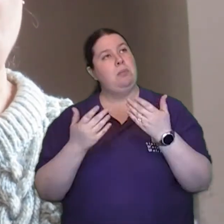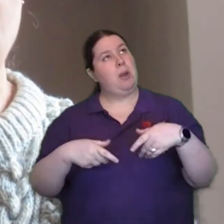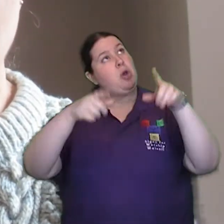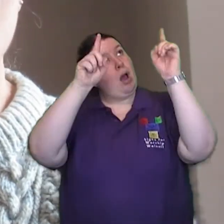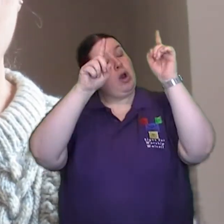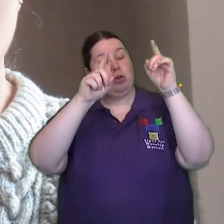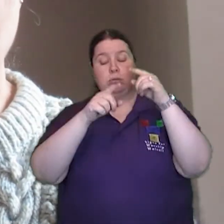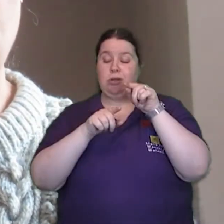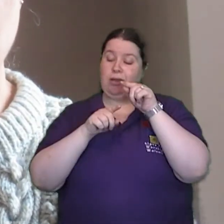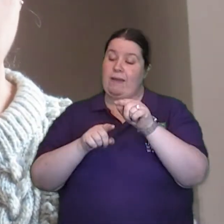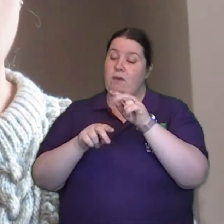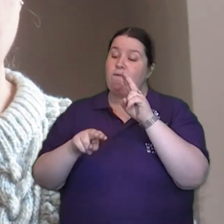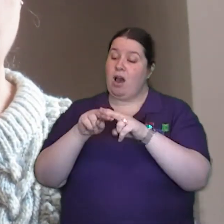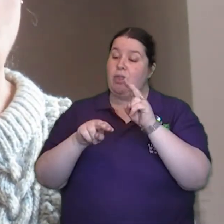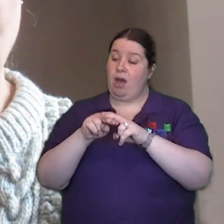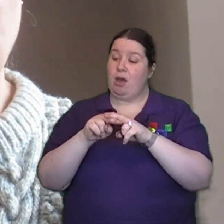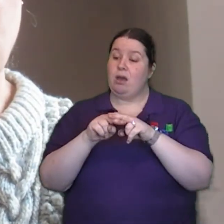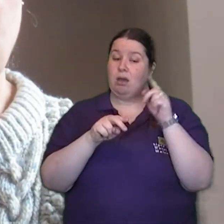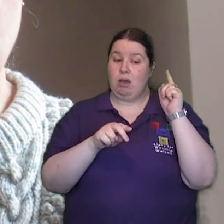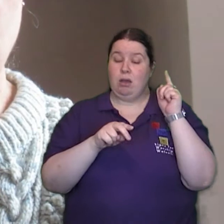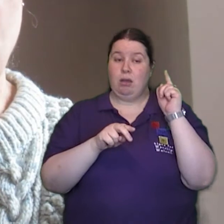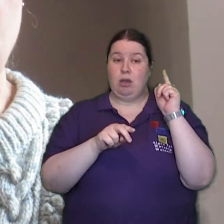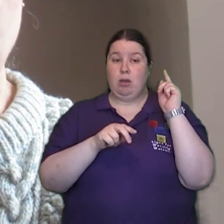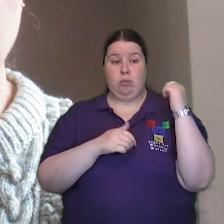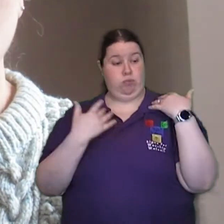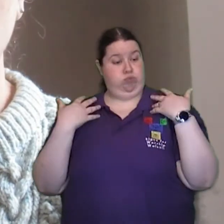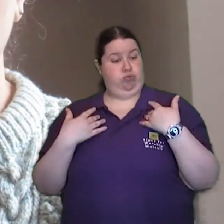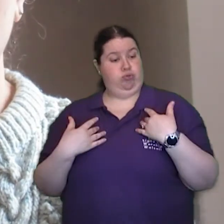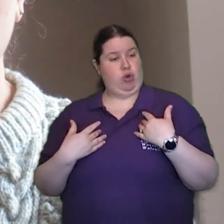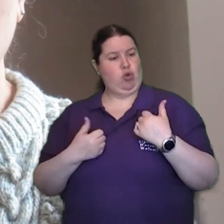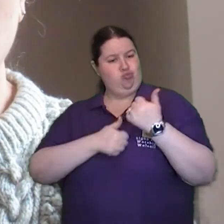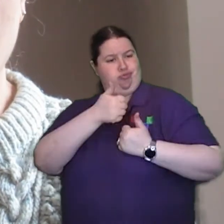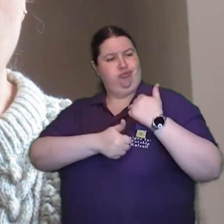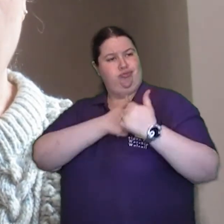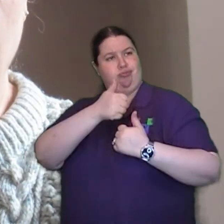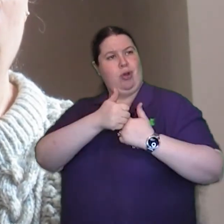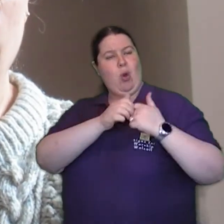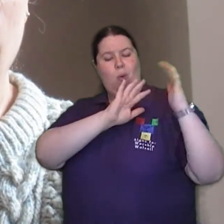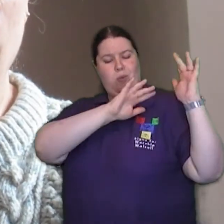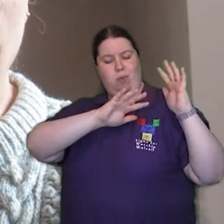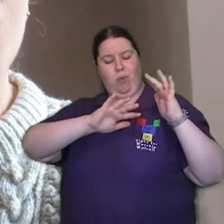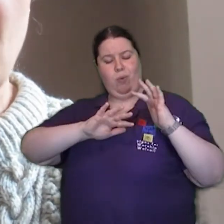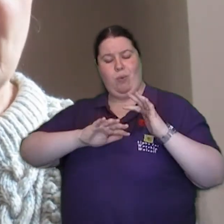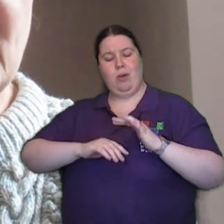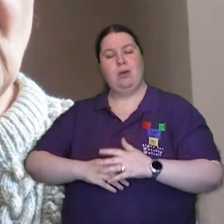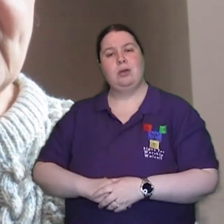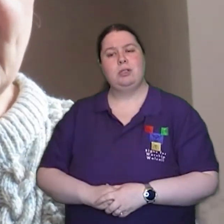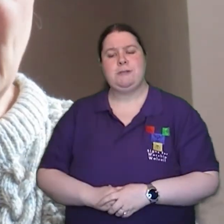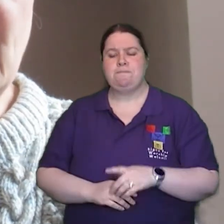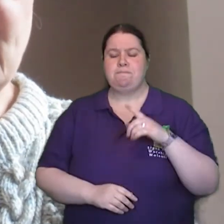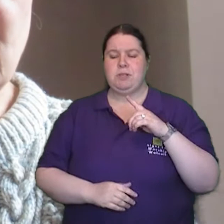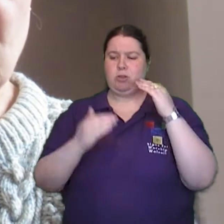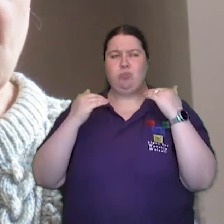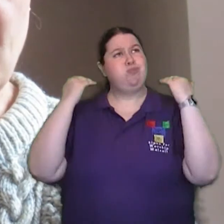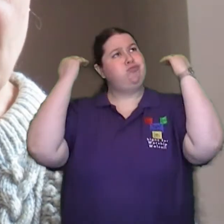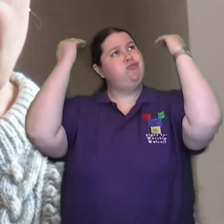High God gave your father Nebuchadnezzar sovereignty and greatness and glory and splendour. Because of the